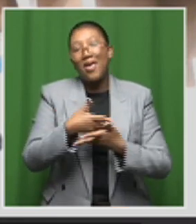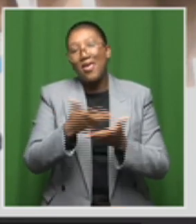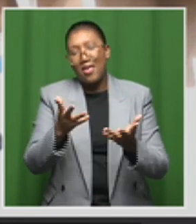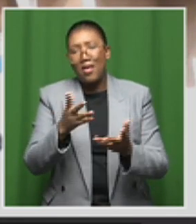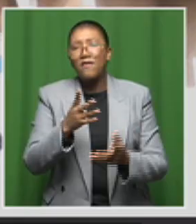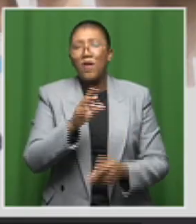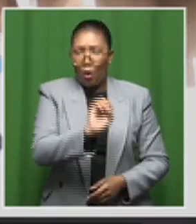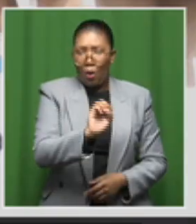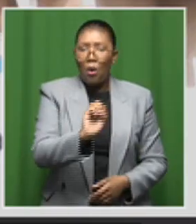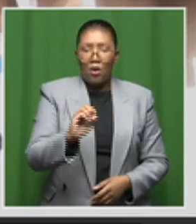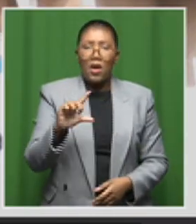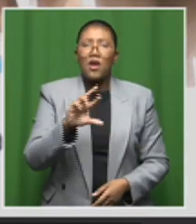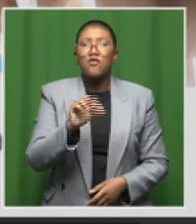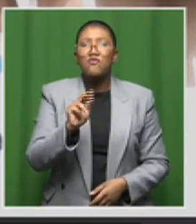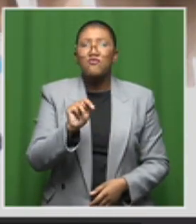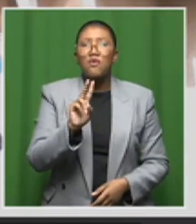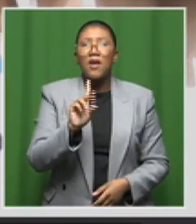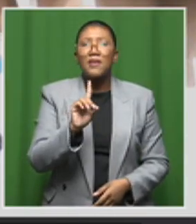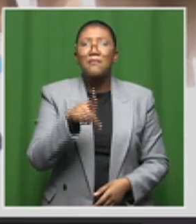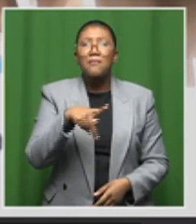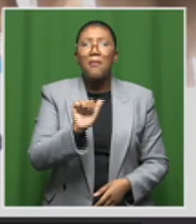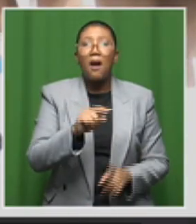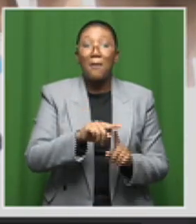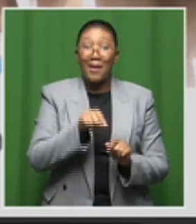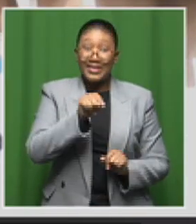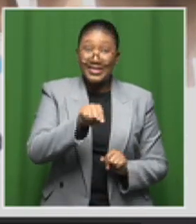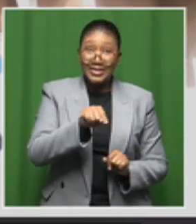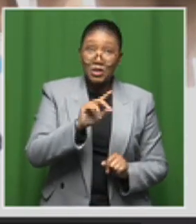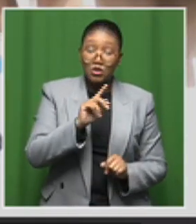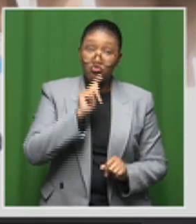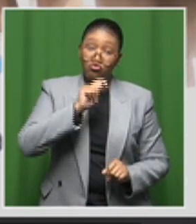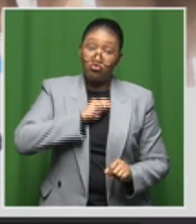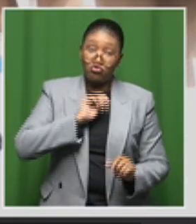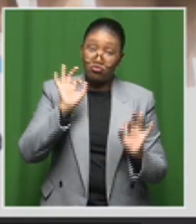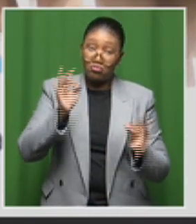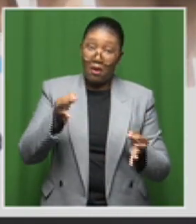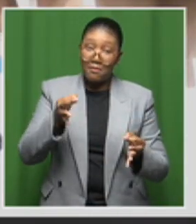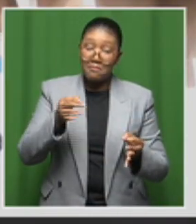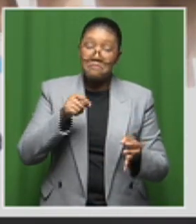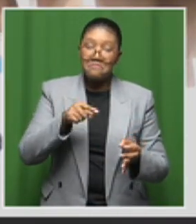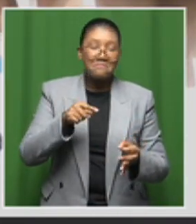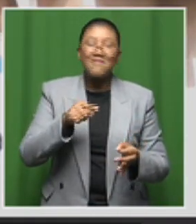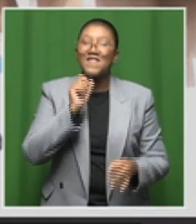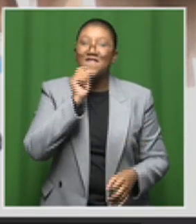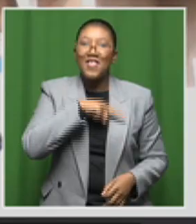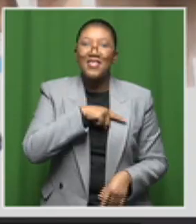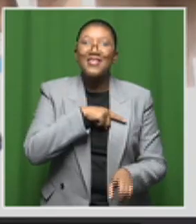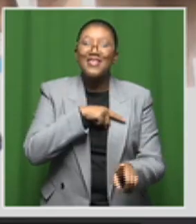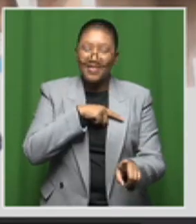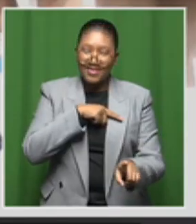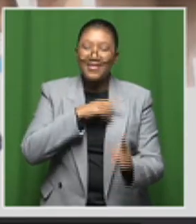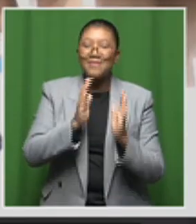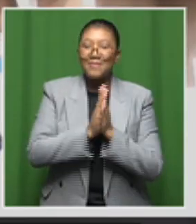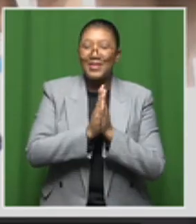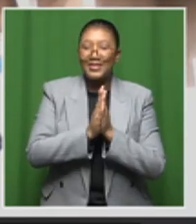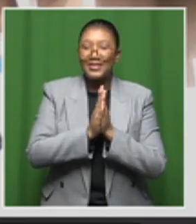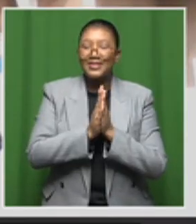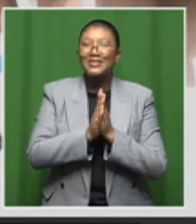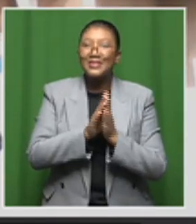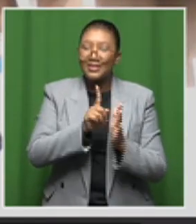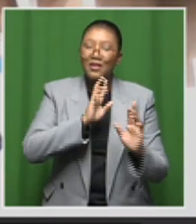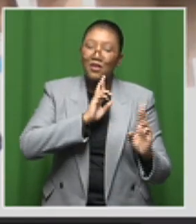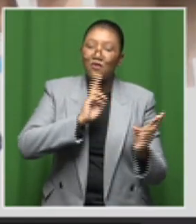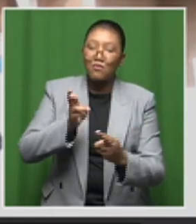it is over the counter. But the critical thing is that the public must know that if they feel dissatisfied with the product, they